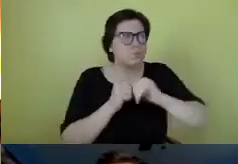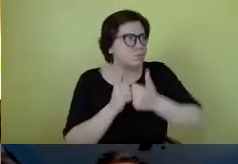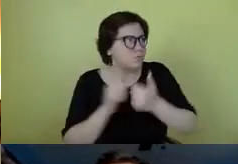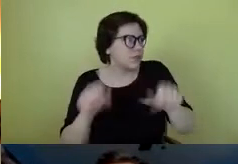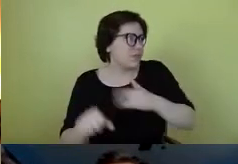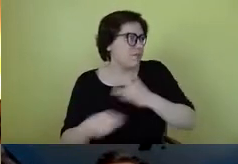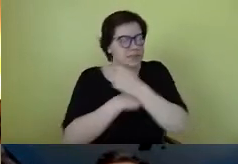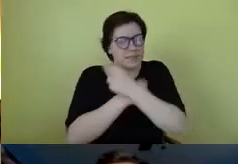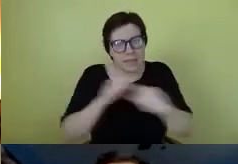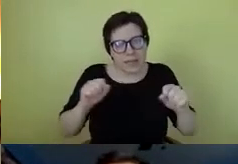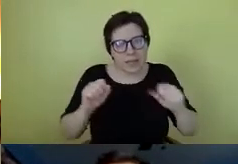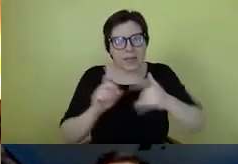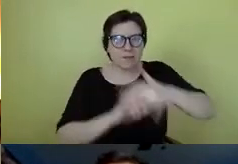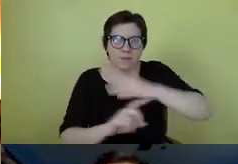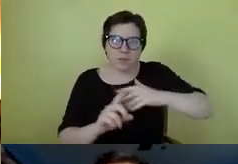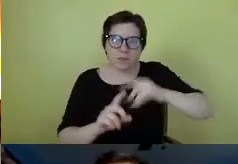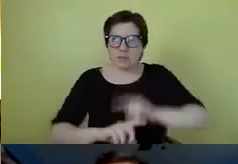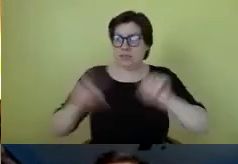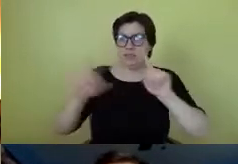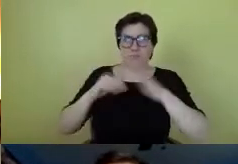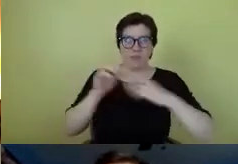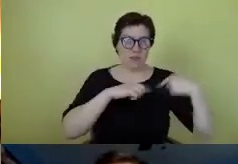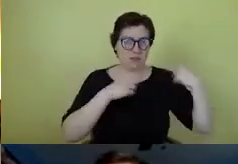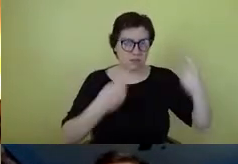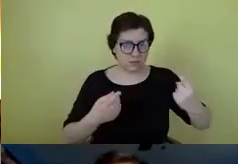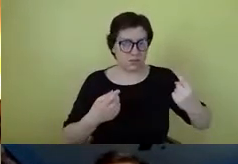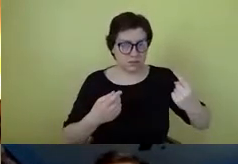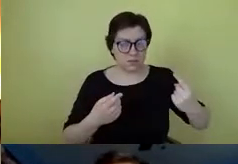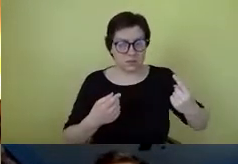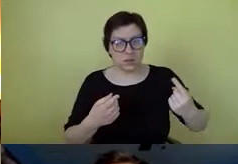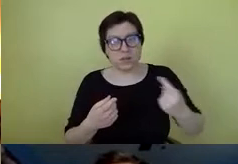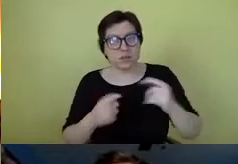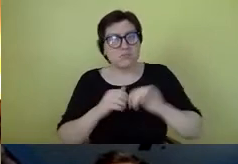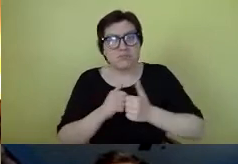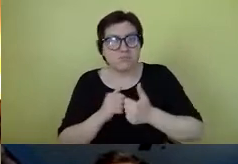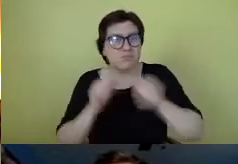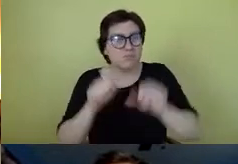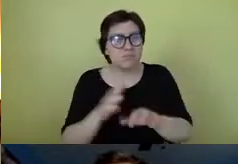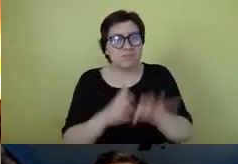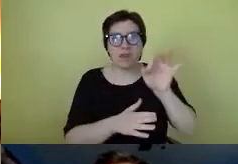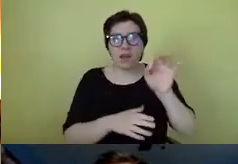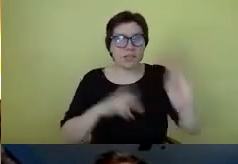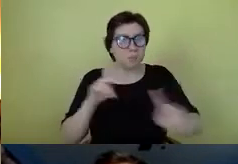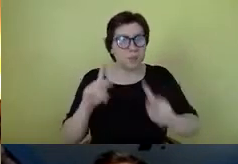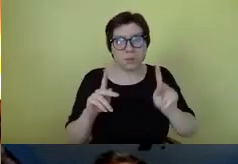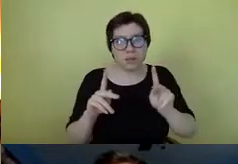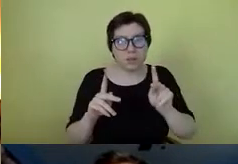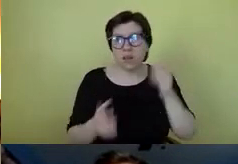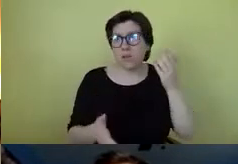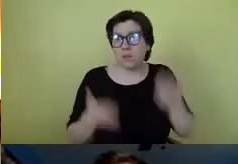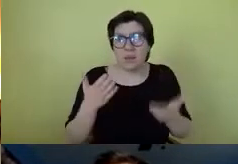an environment that's different from the environment that I left? How do I find people who may not